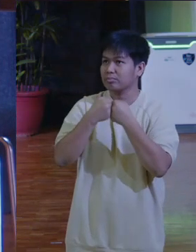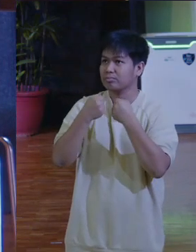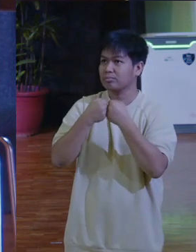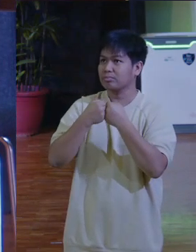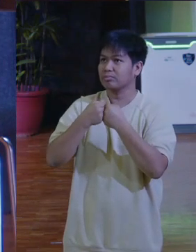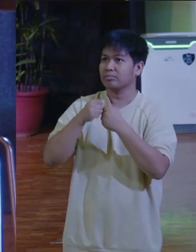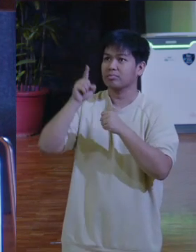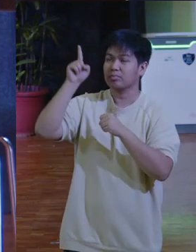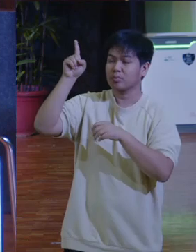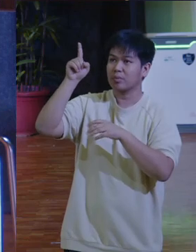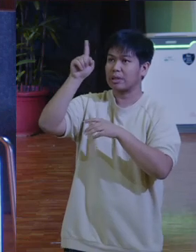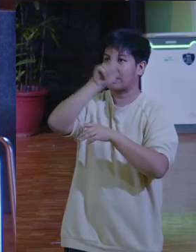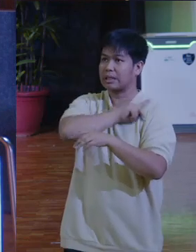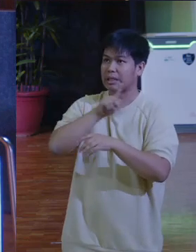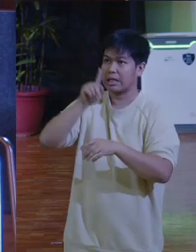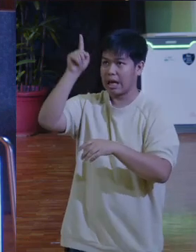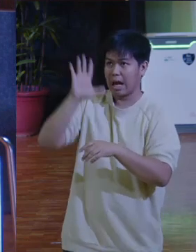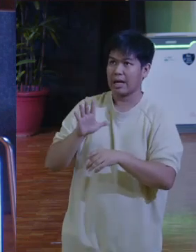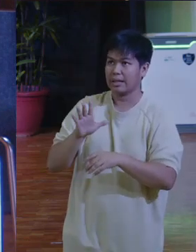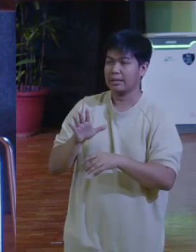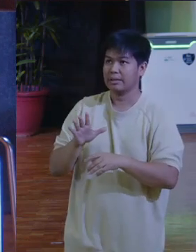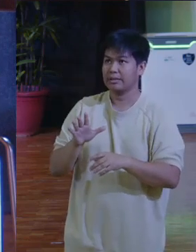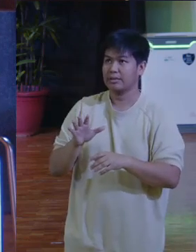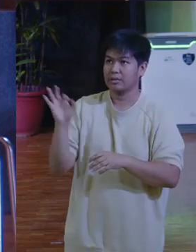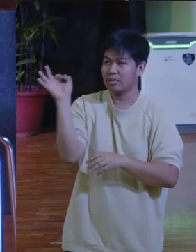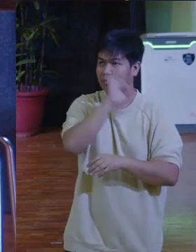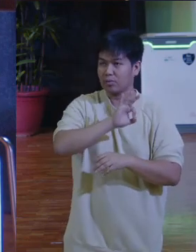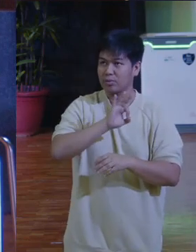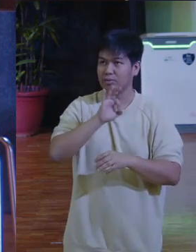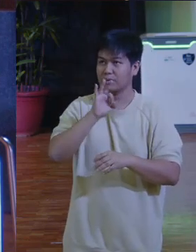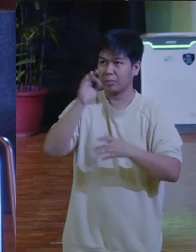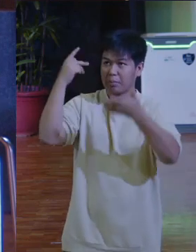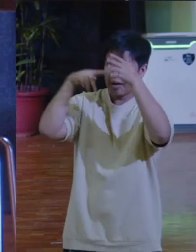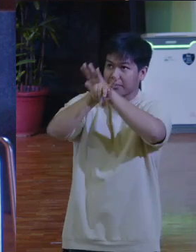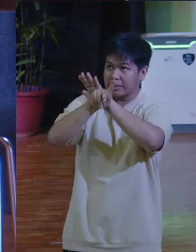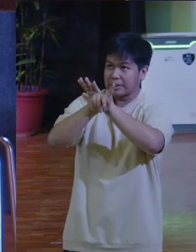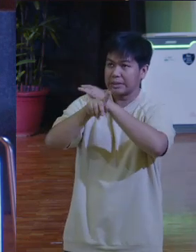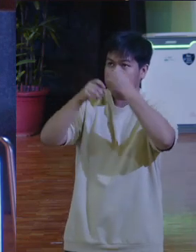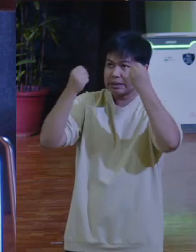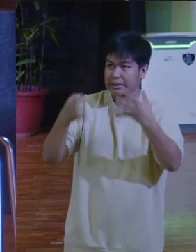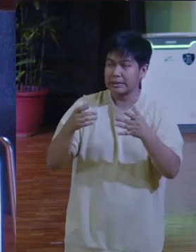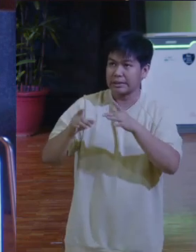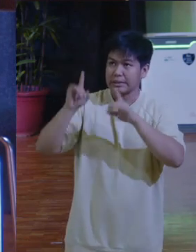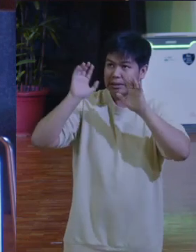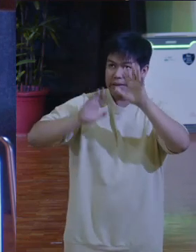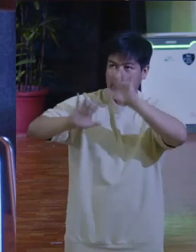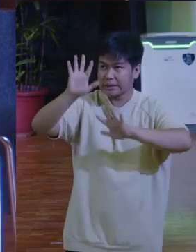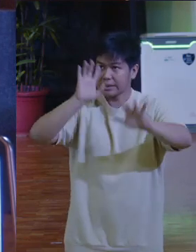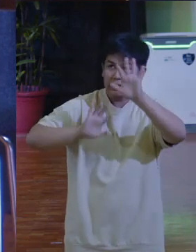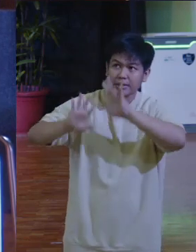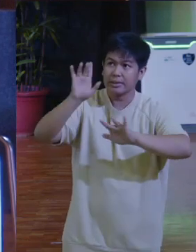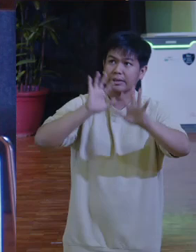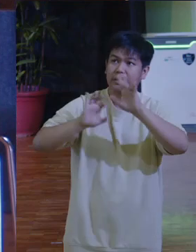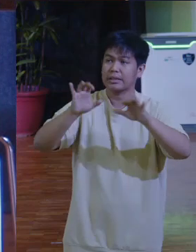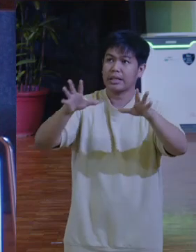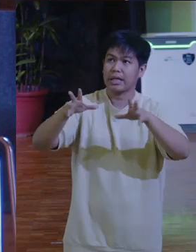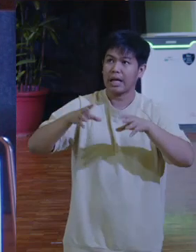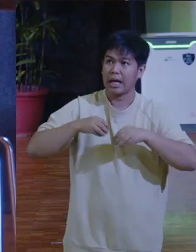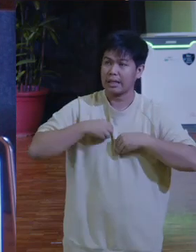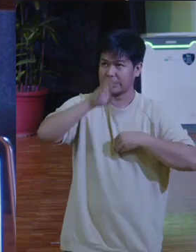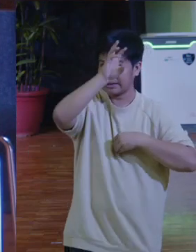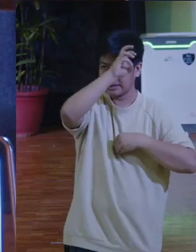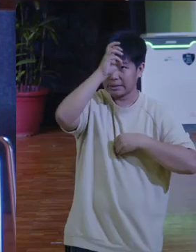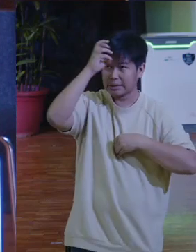beast was captured, and with it the false prophet who in its presence had done the signs by which he deceived those who had received the mark of the